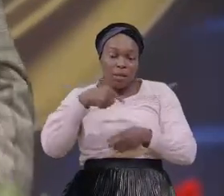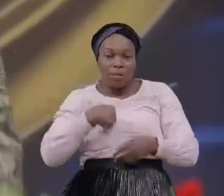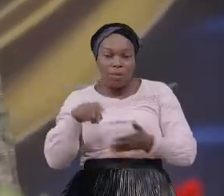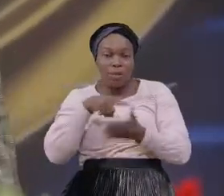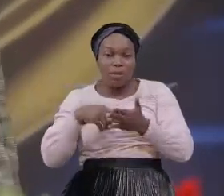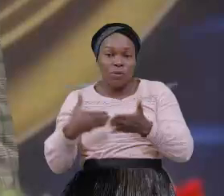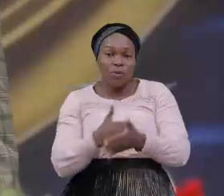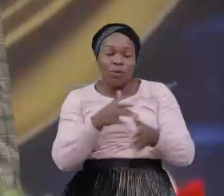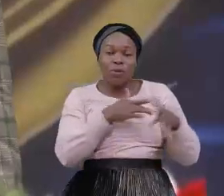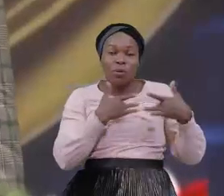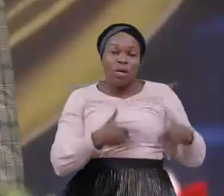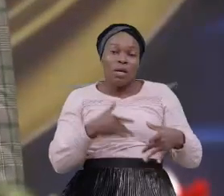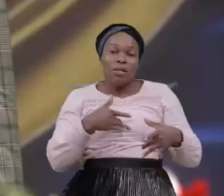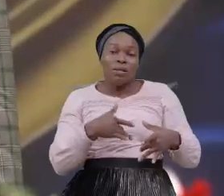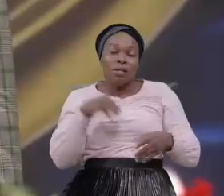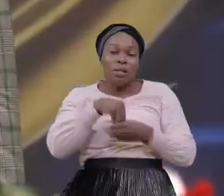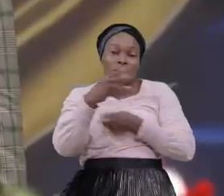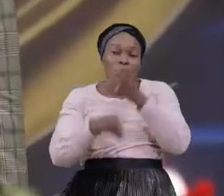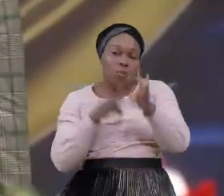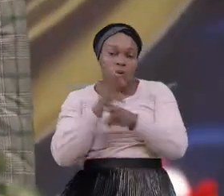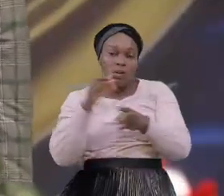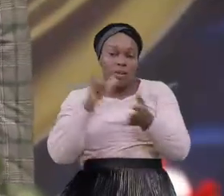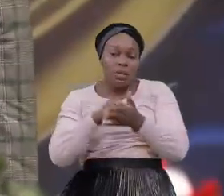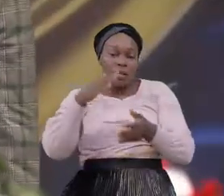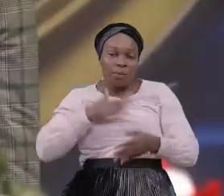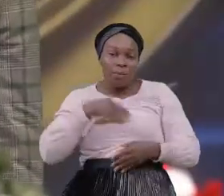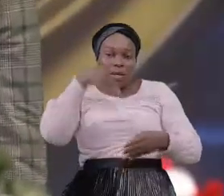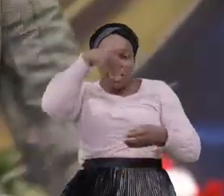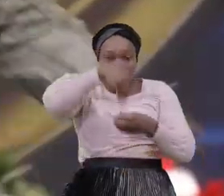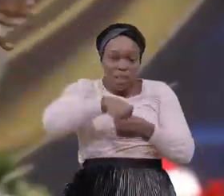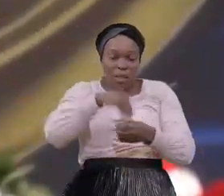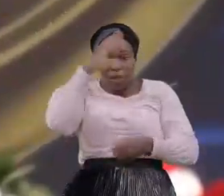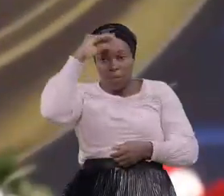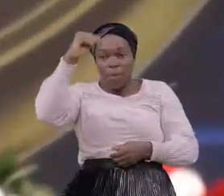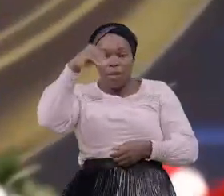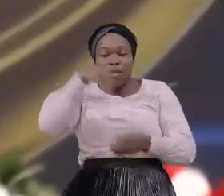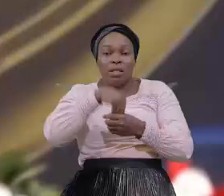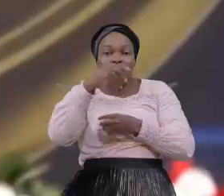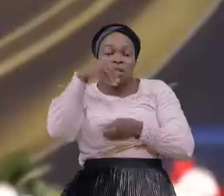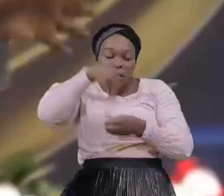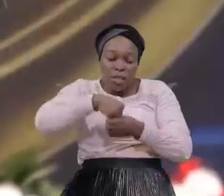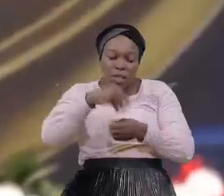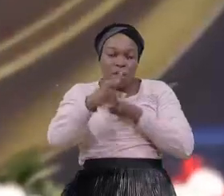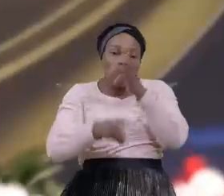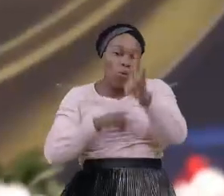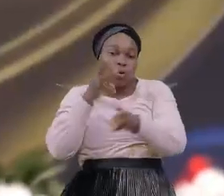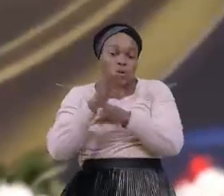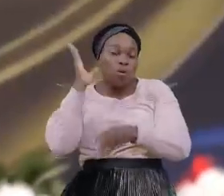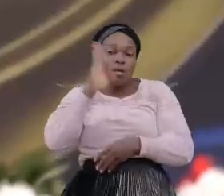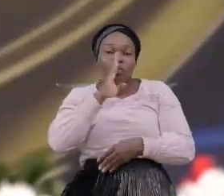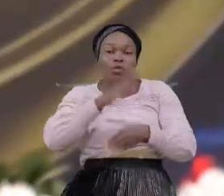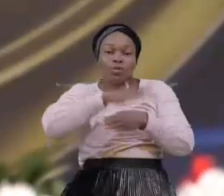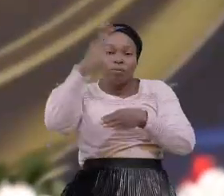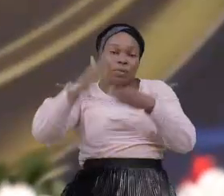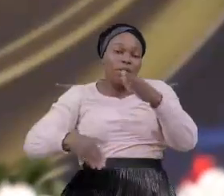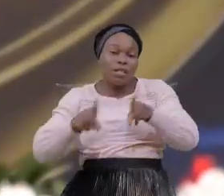word, that my inner man, the inner world, will be totally different